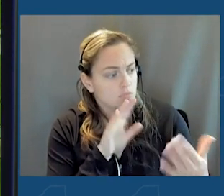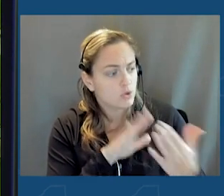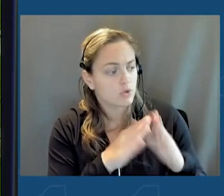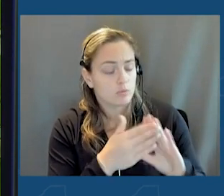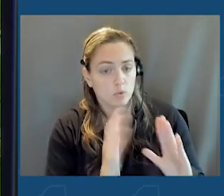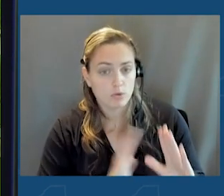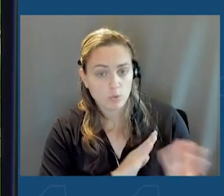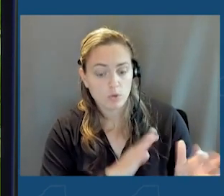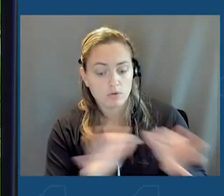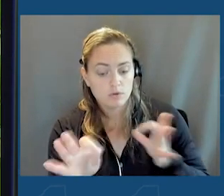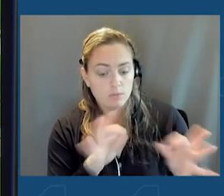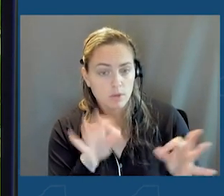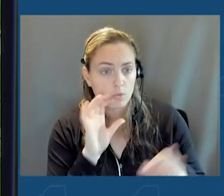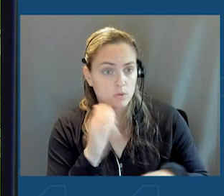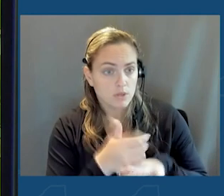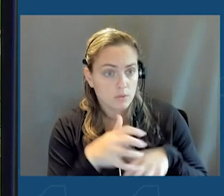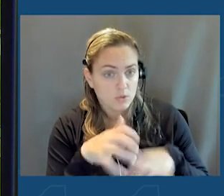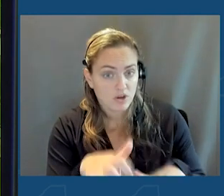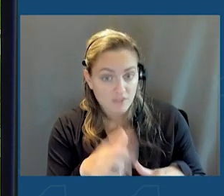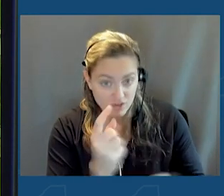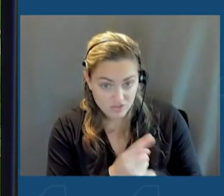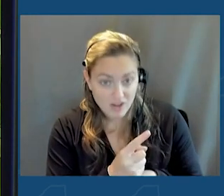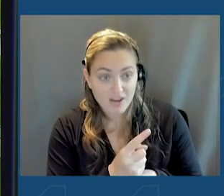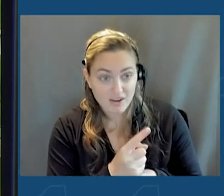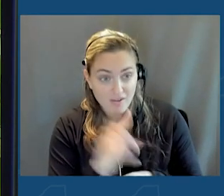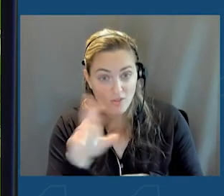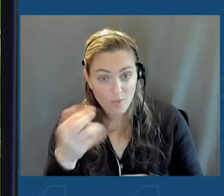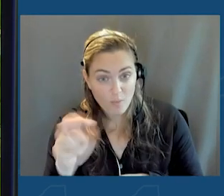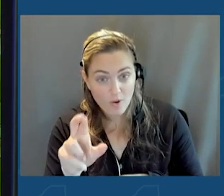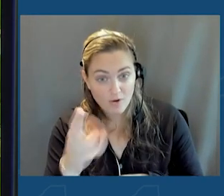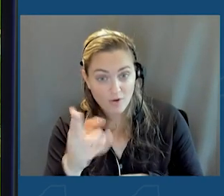he's going to create traffic, right, on the Bruckner and Hunts Point.